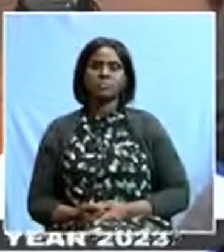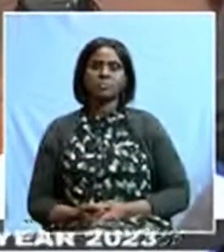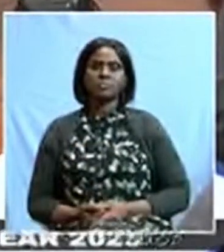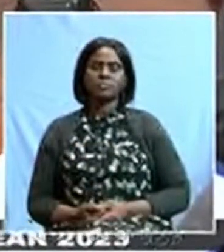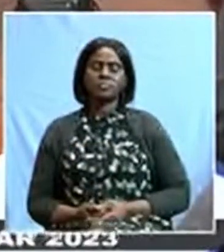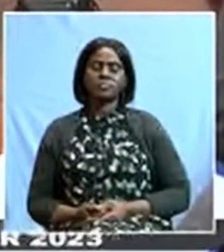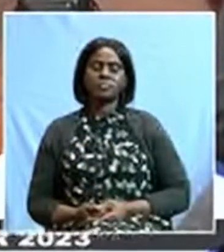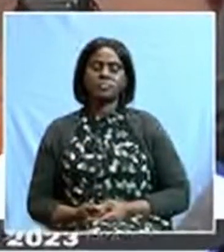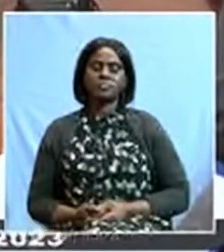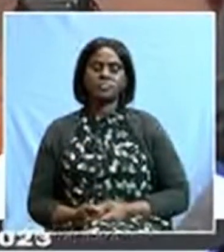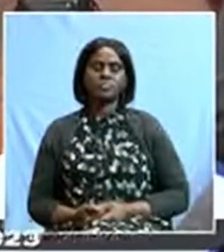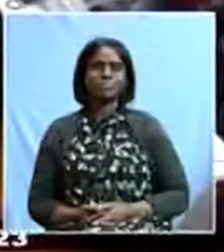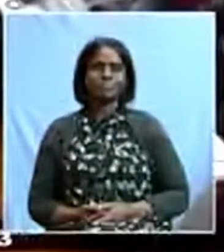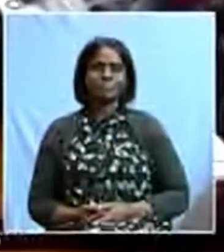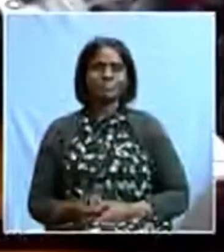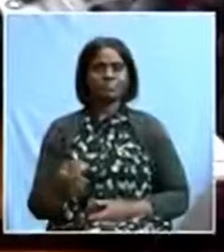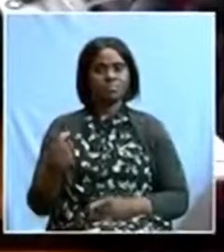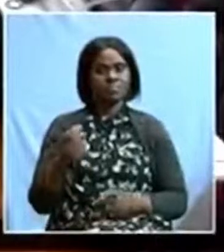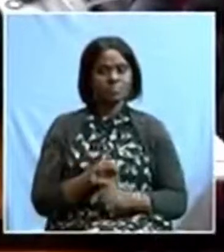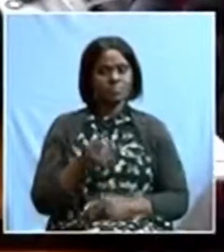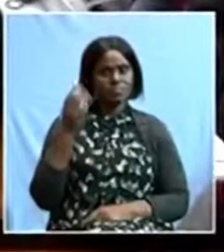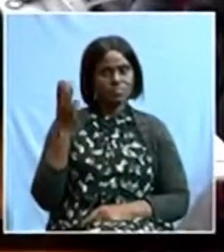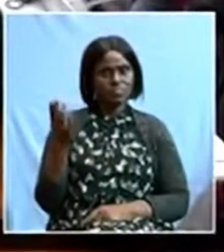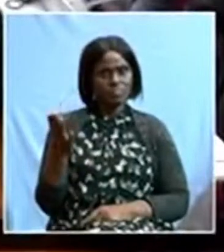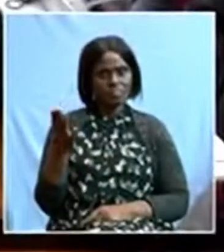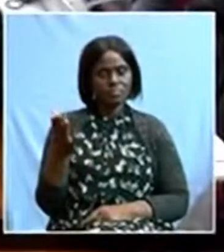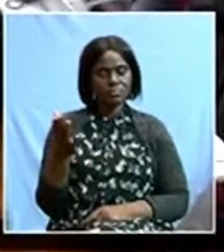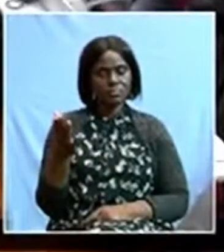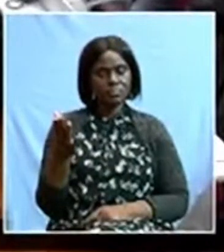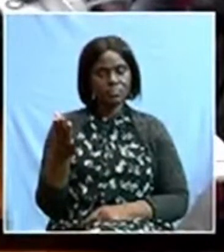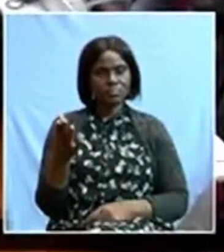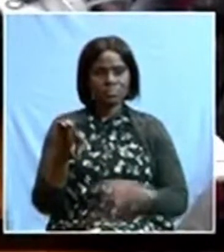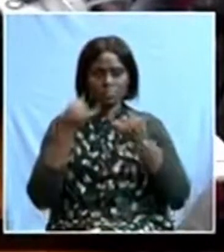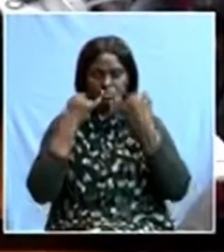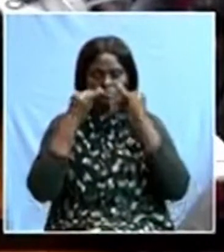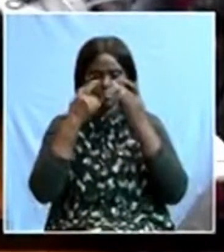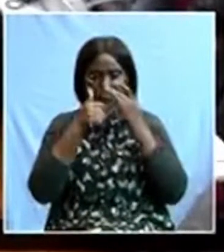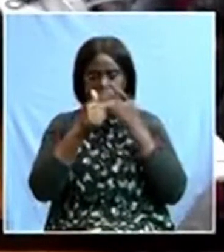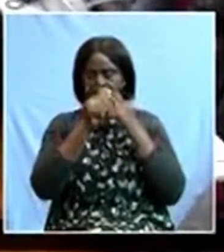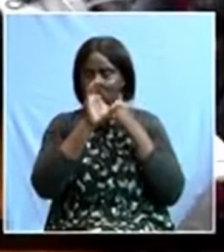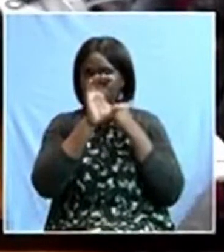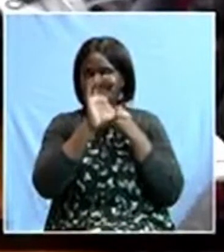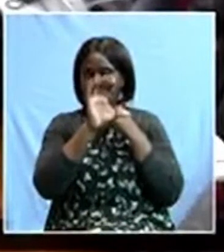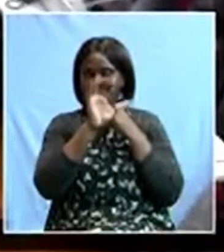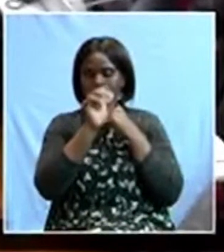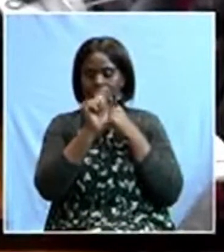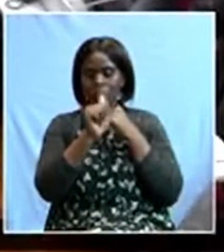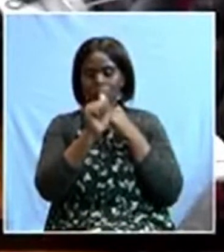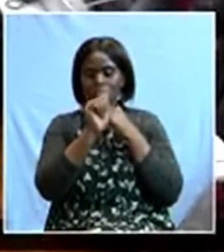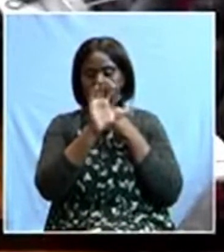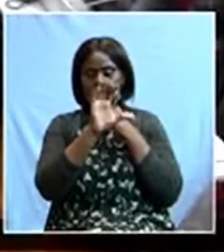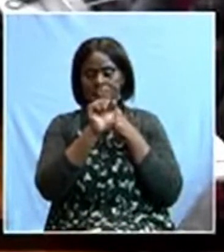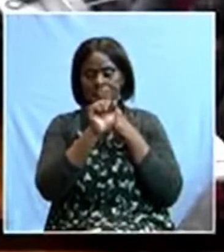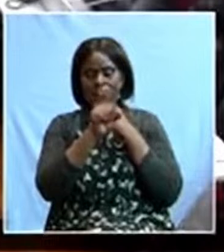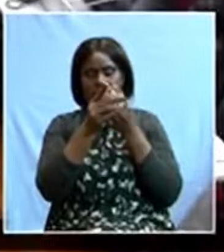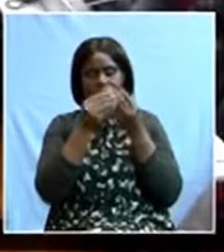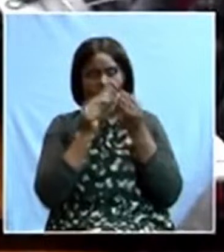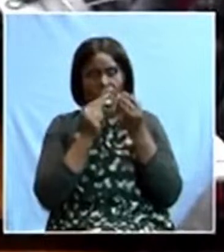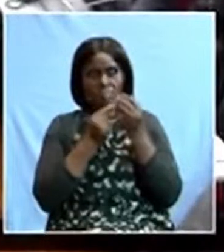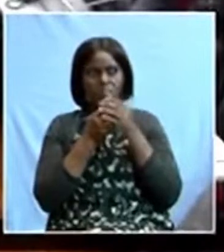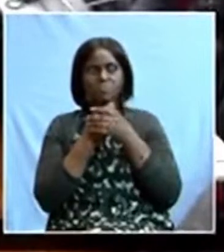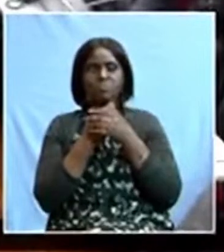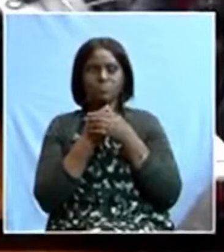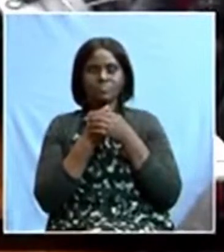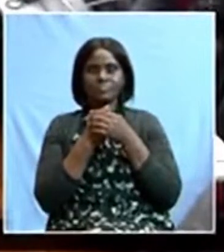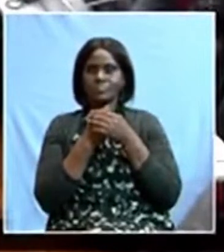Mwene. Chair, from the information that the acting CSS is giving,